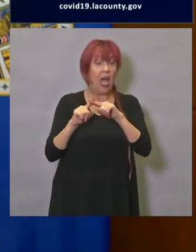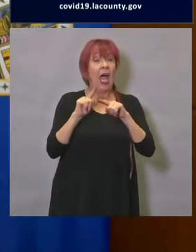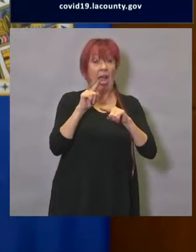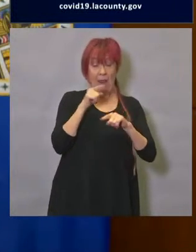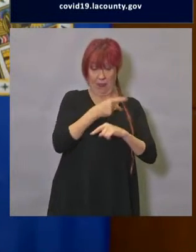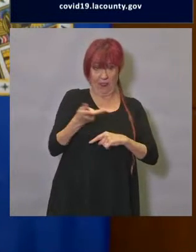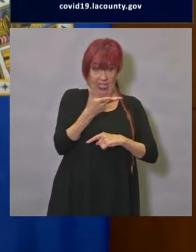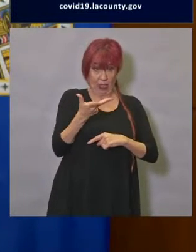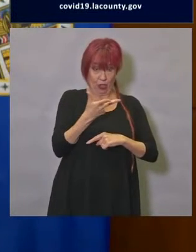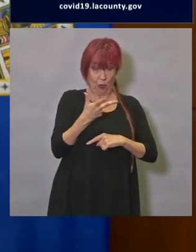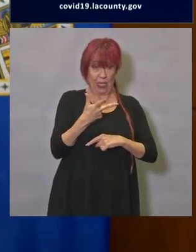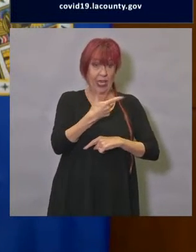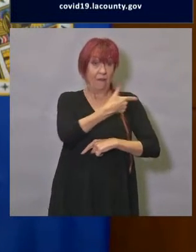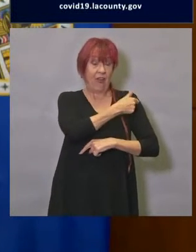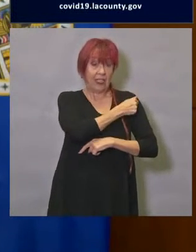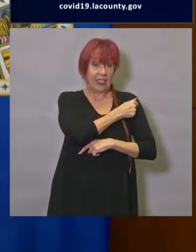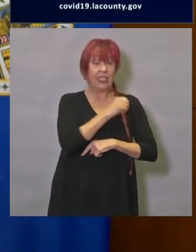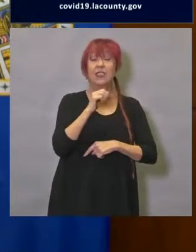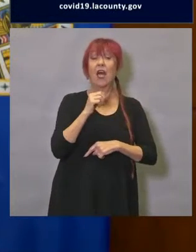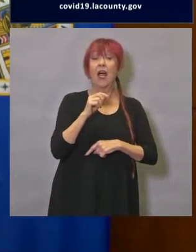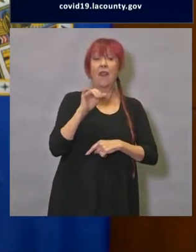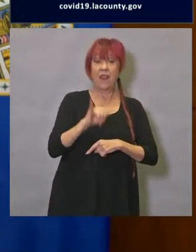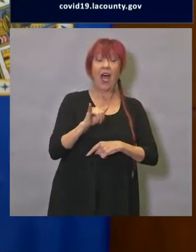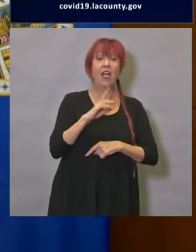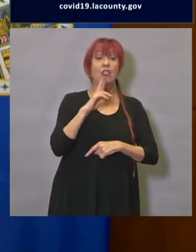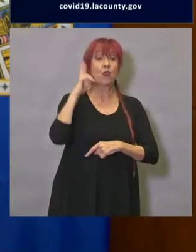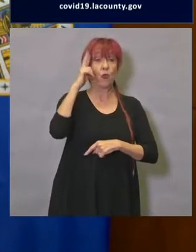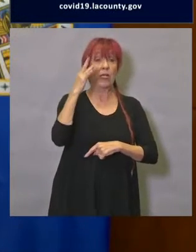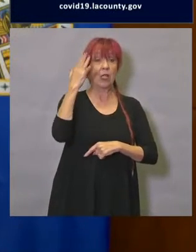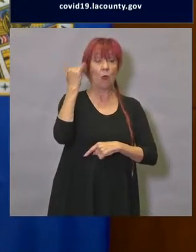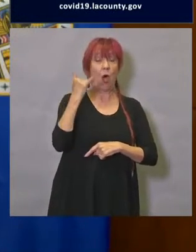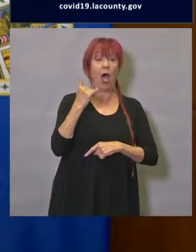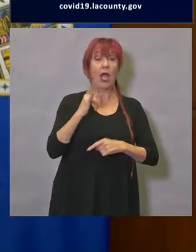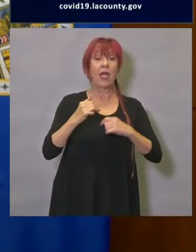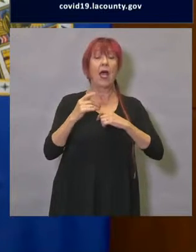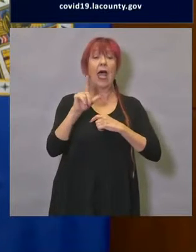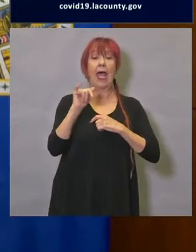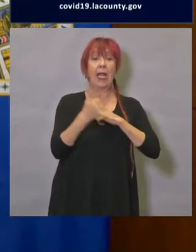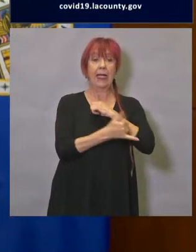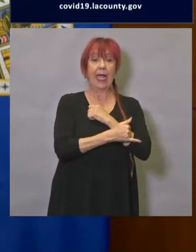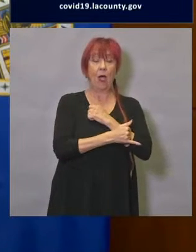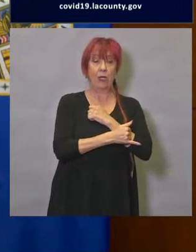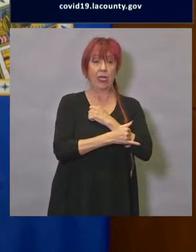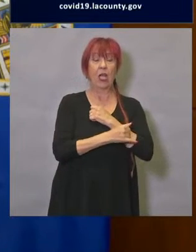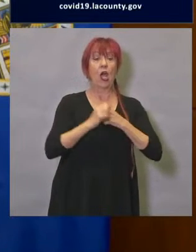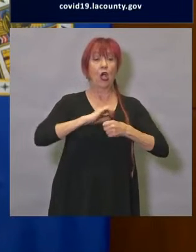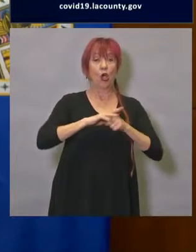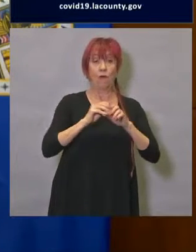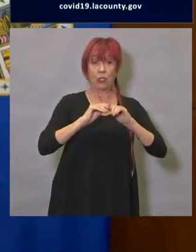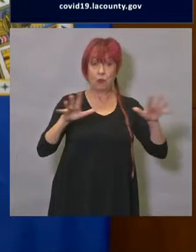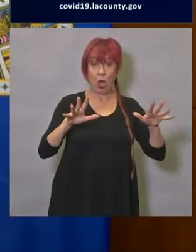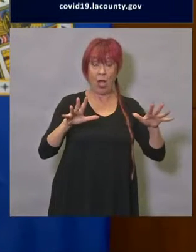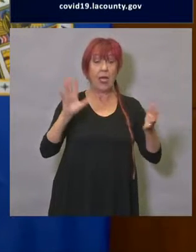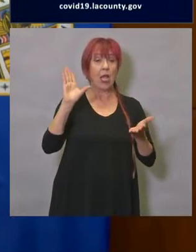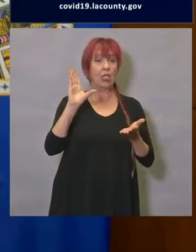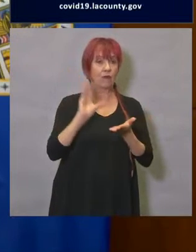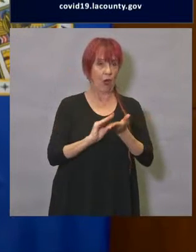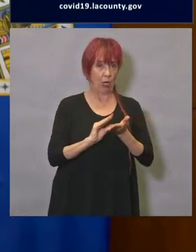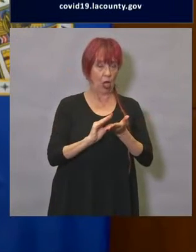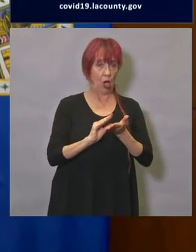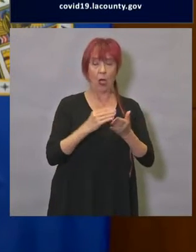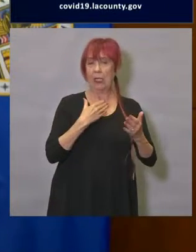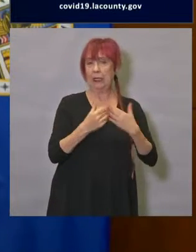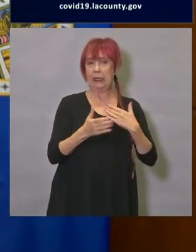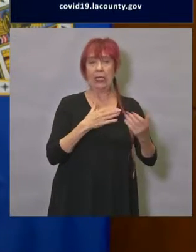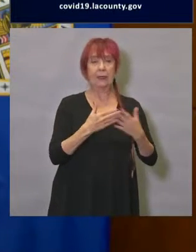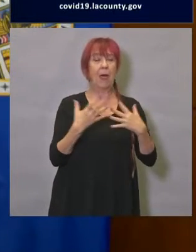our COVID numbers in LA County remain very low. Whether it's seen in our healthcare workers, our school